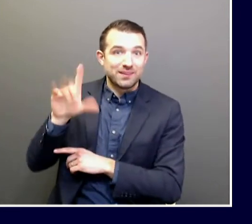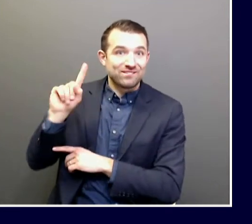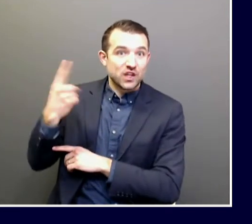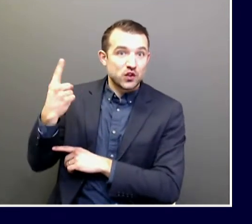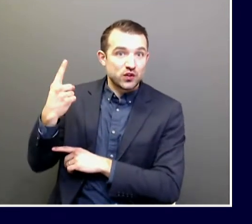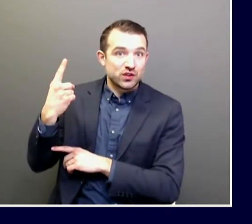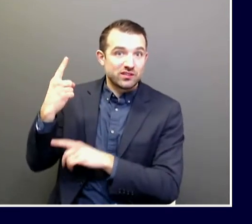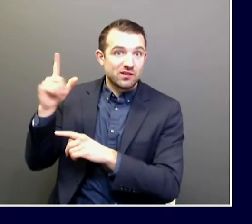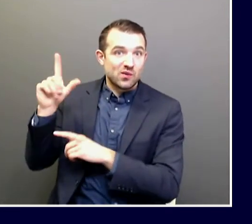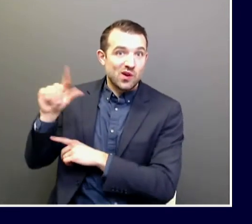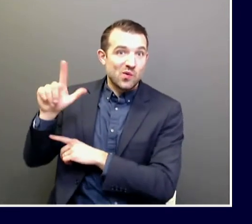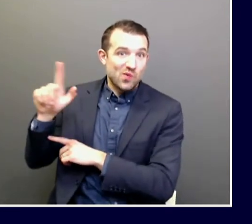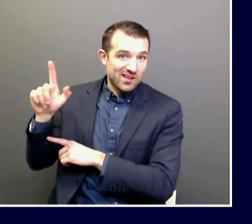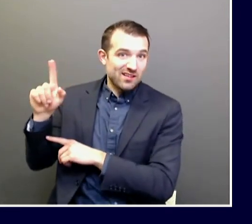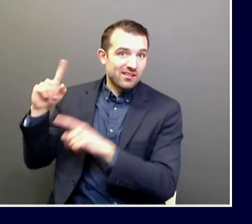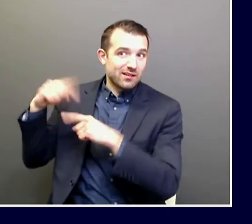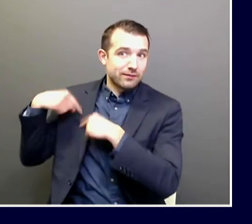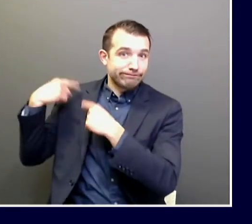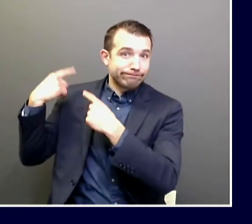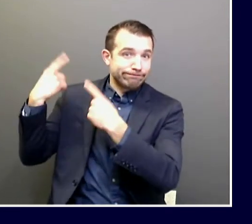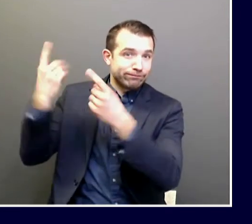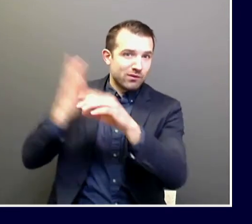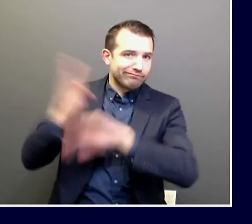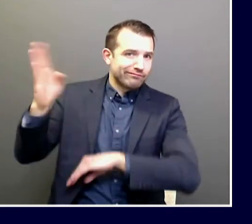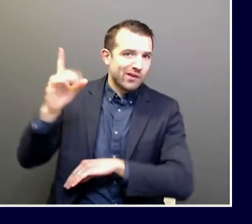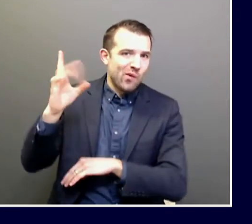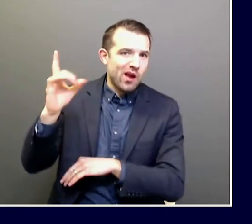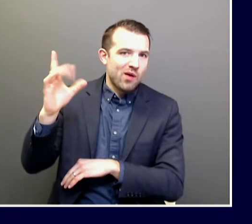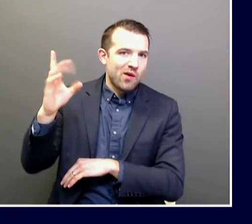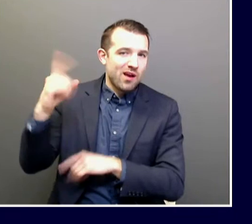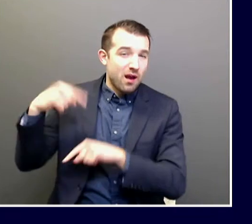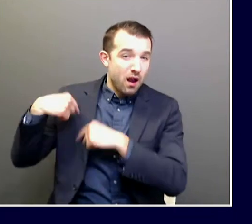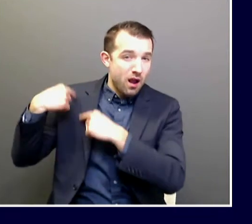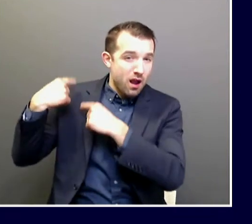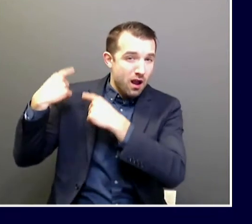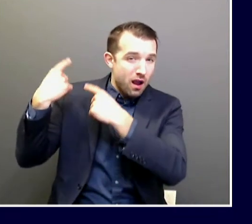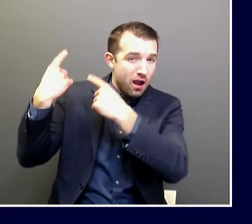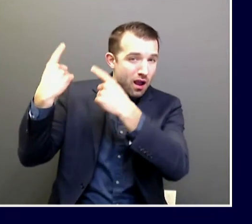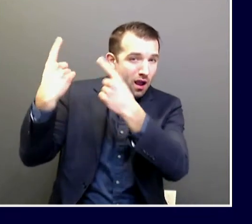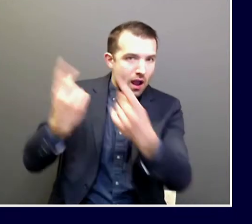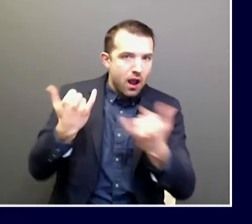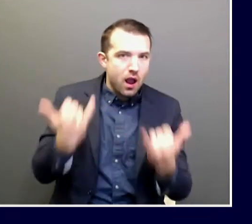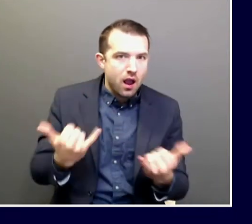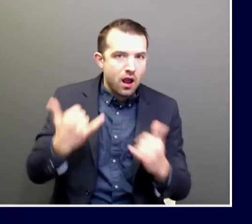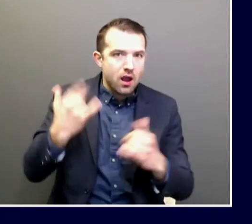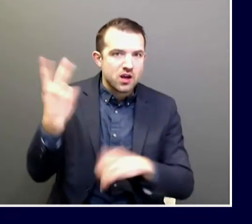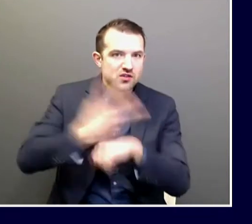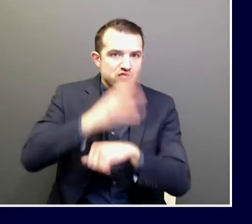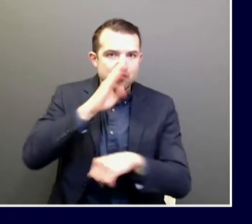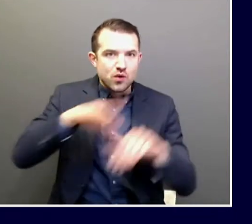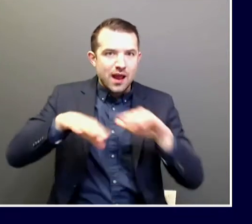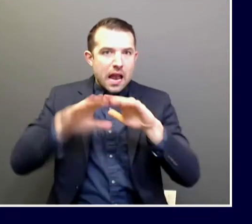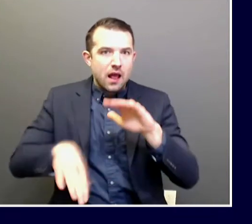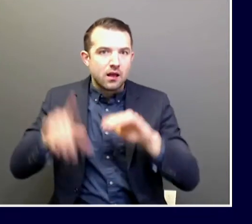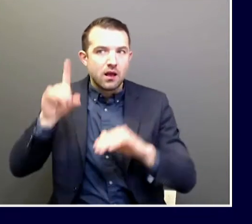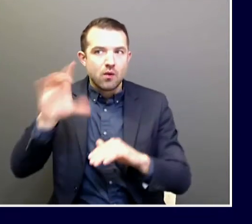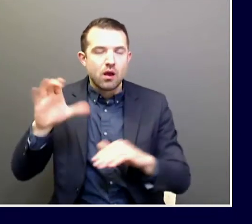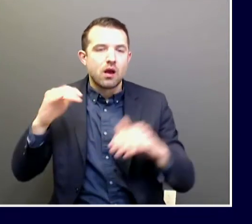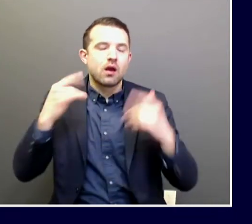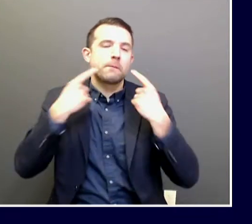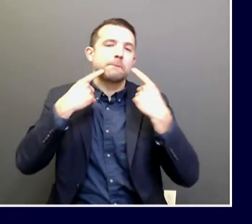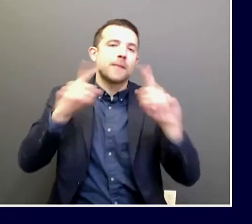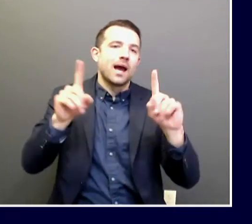We hope that these numbers continue. Now, turning next to testing. The 7-day